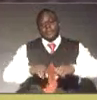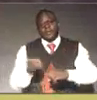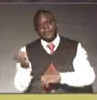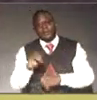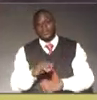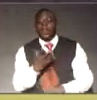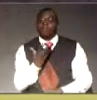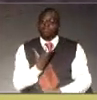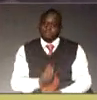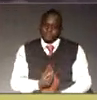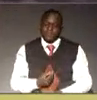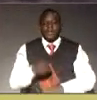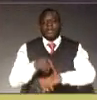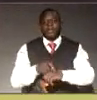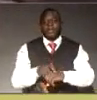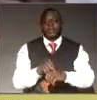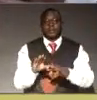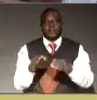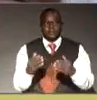moment, and it has